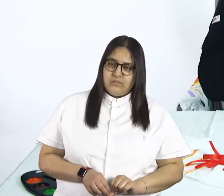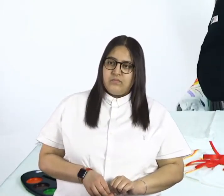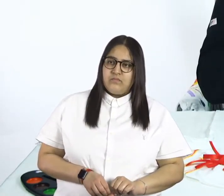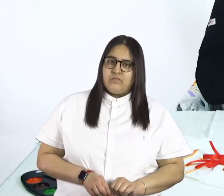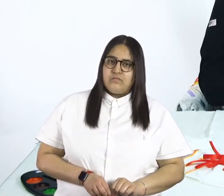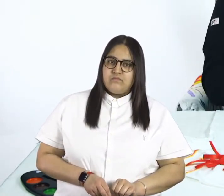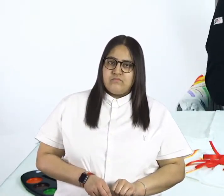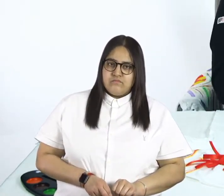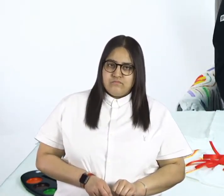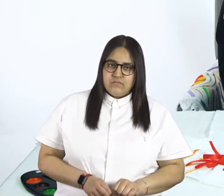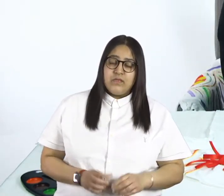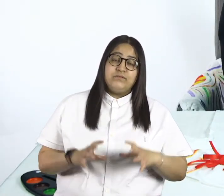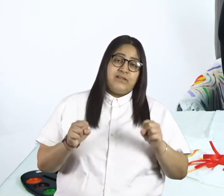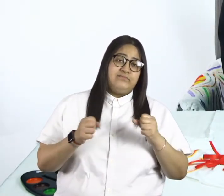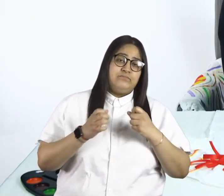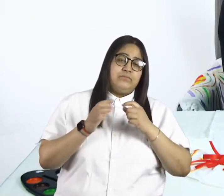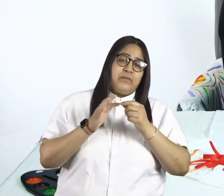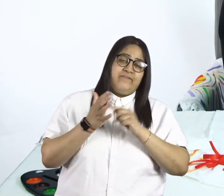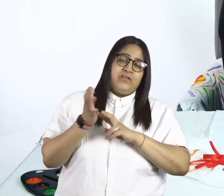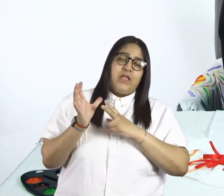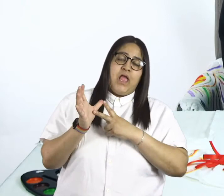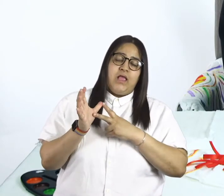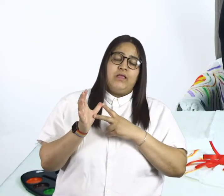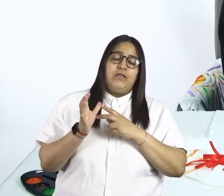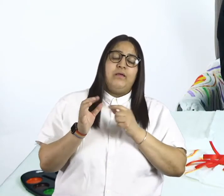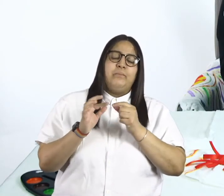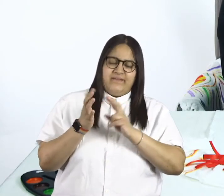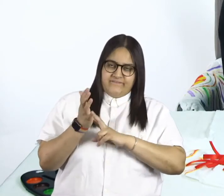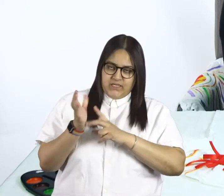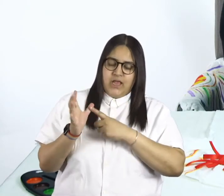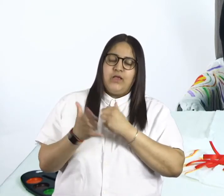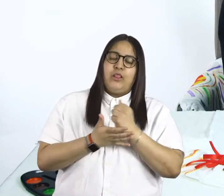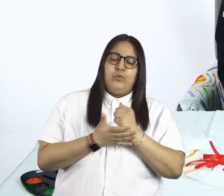to get our PVA glue. We're going to start with our green ribbon.